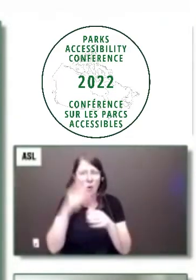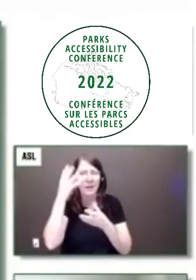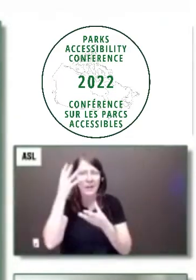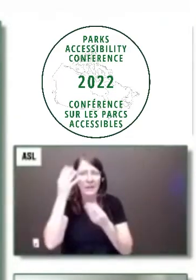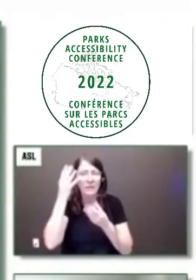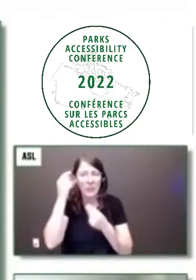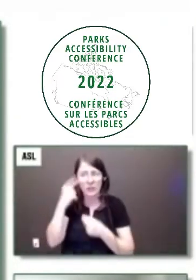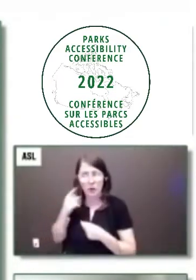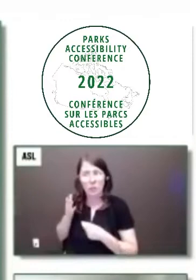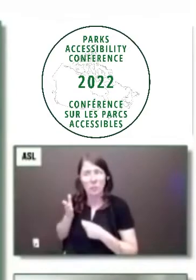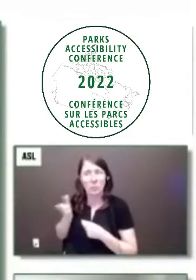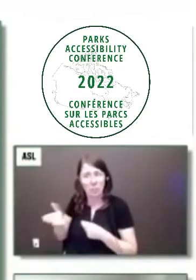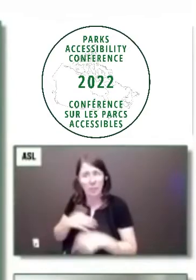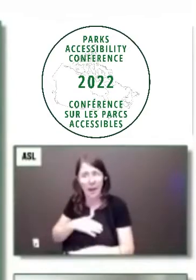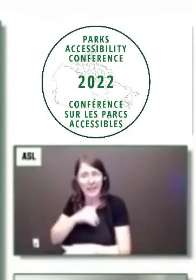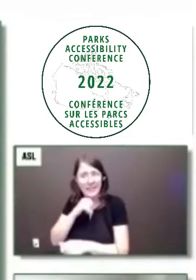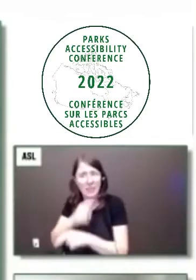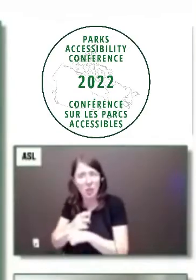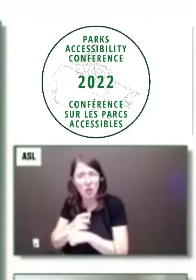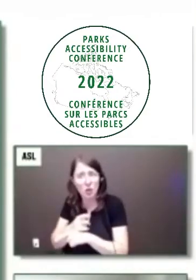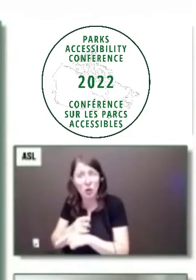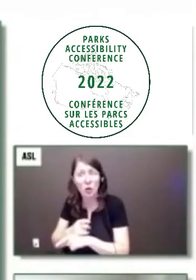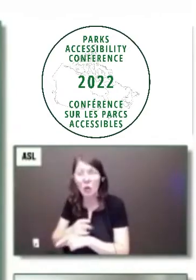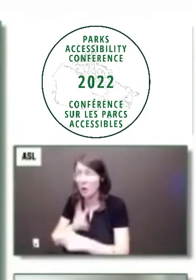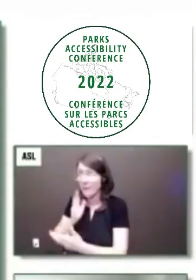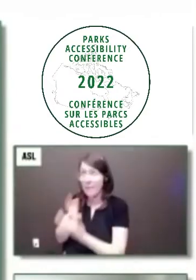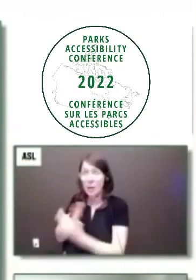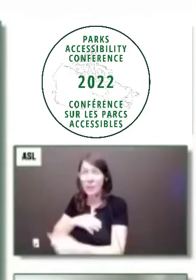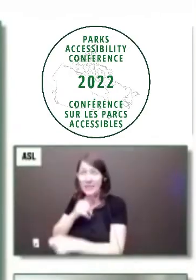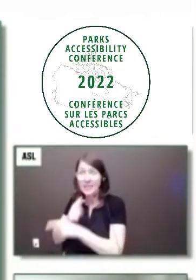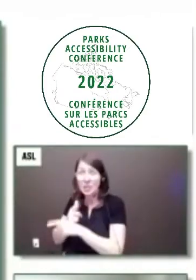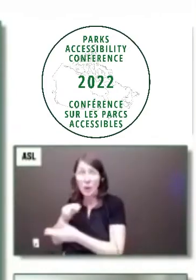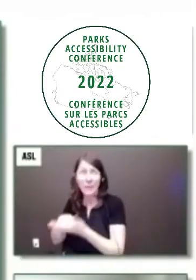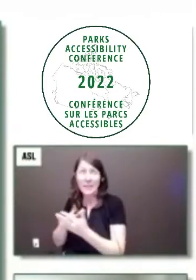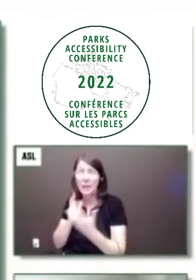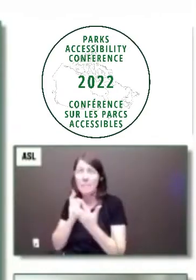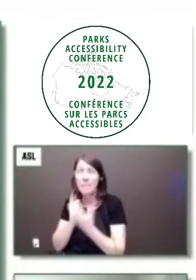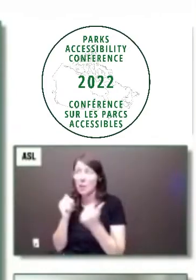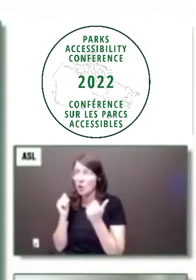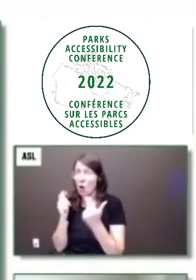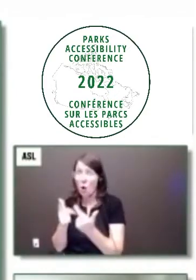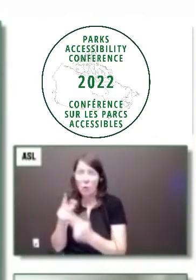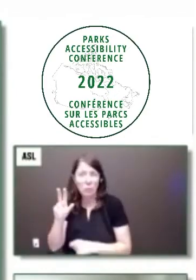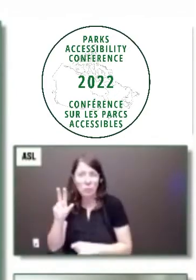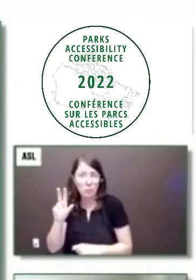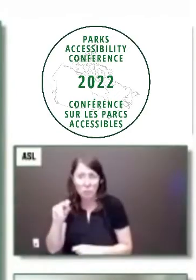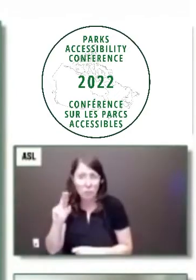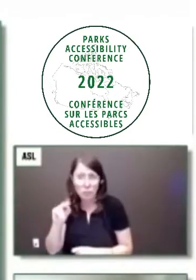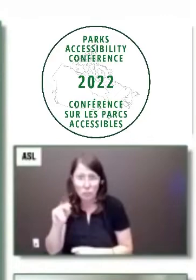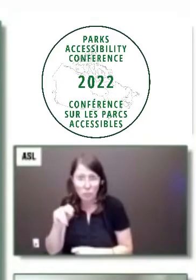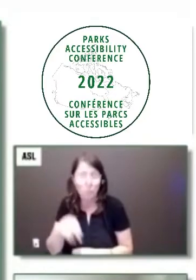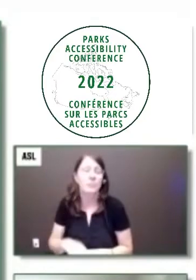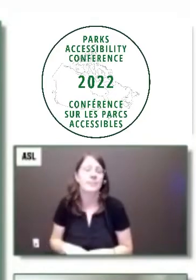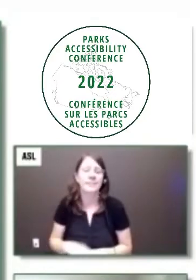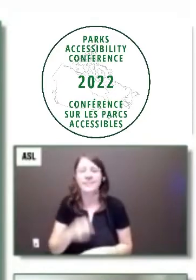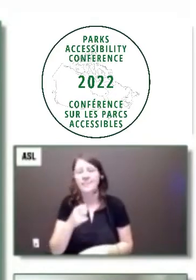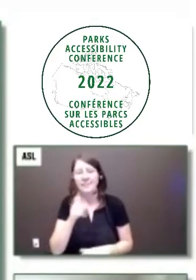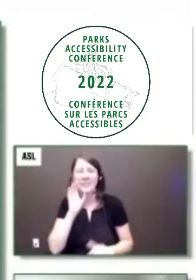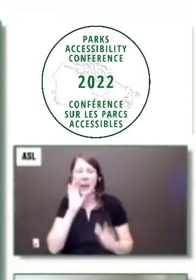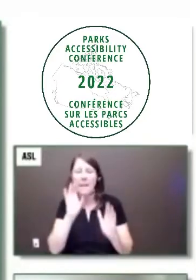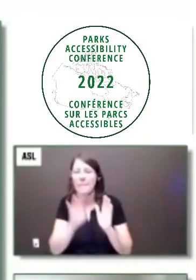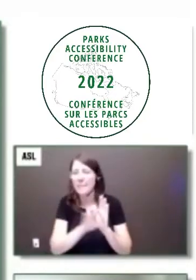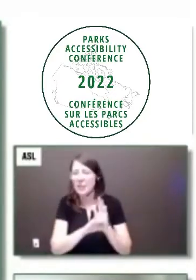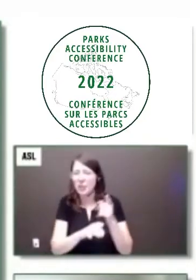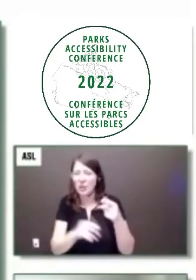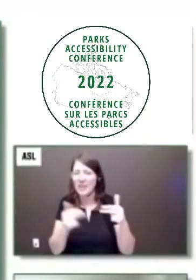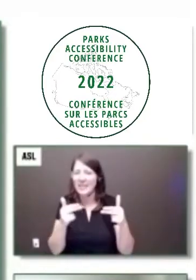be accessible for one person may not be accessible for another. There is an image on the slide showing a screenshot